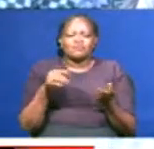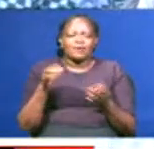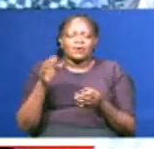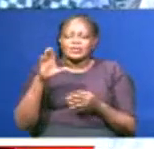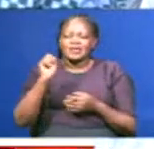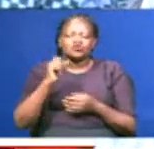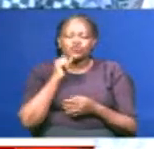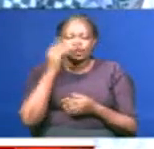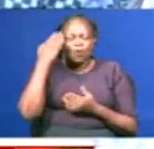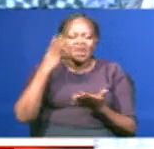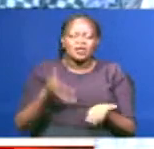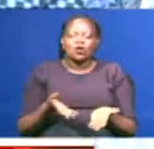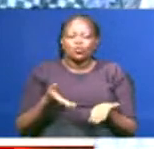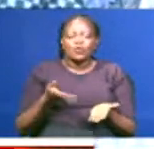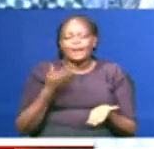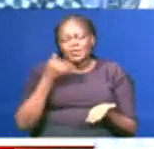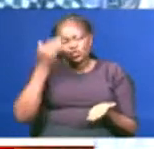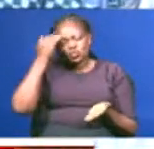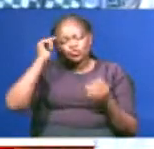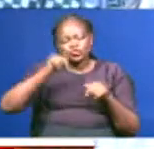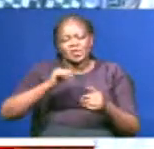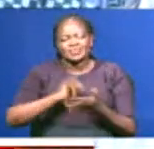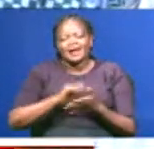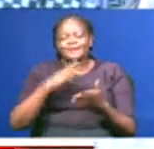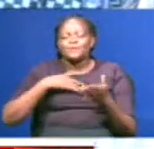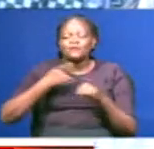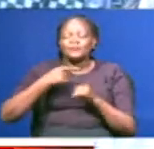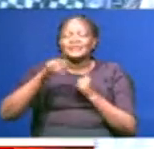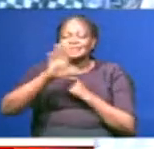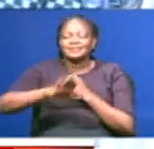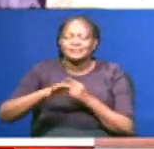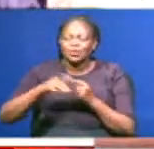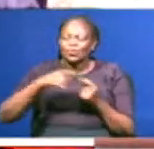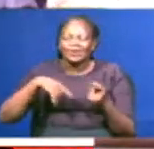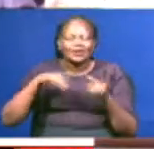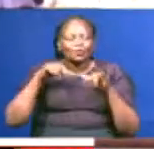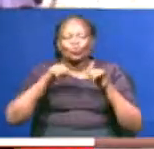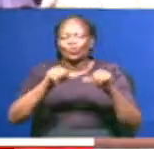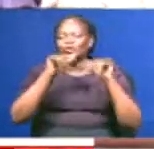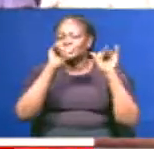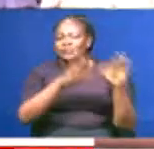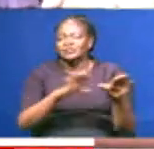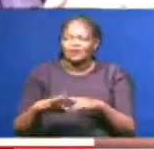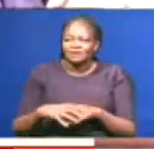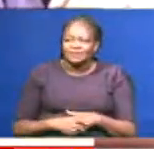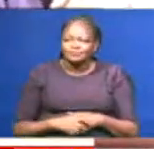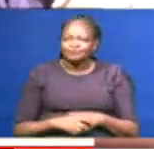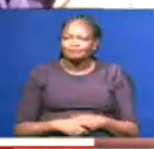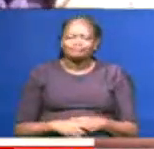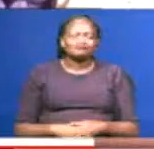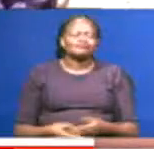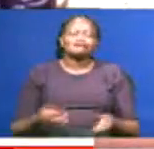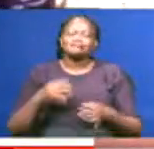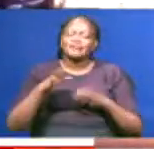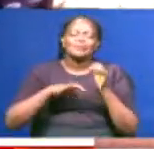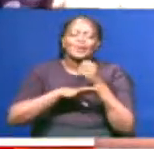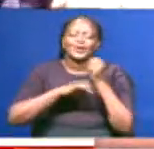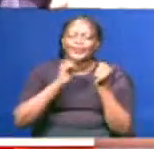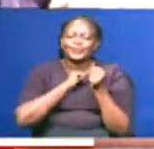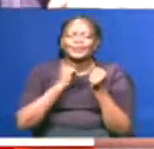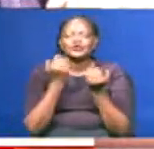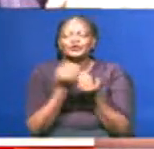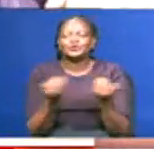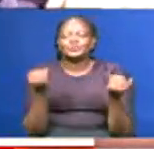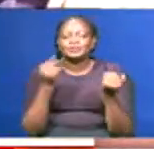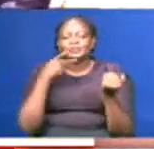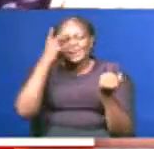imfikie siku ya leo. Hii ni watu wa Burat. Sisi tunaumia. Na ngamia imeenda na watoto wamebaki yatima. Mali imeenda,